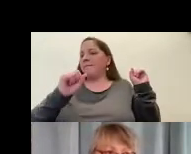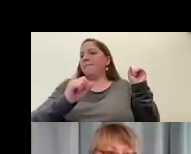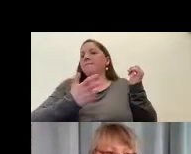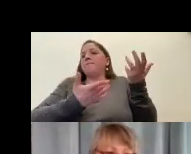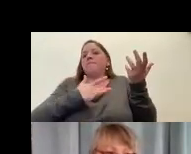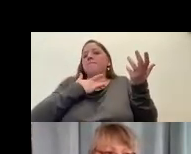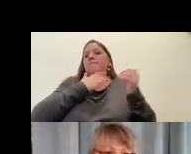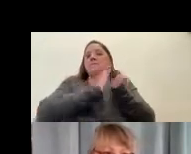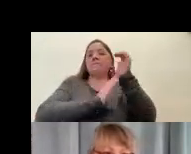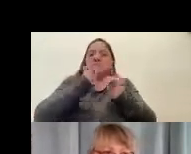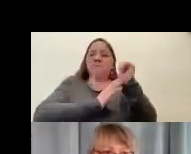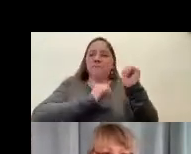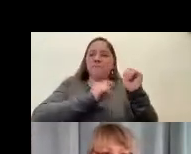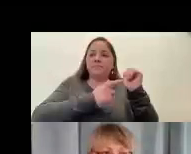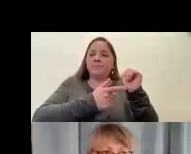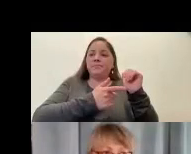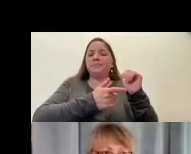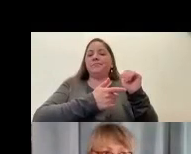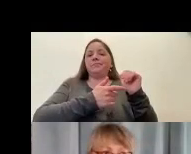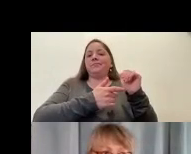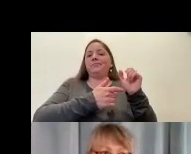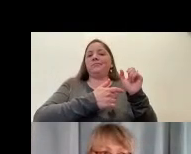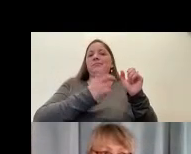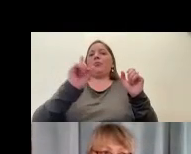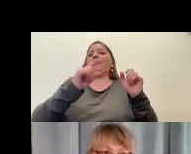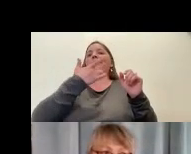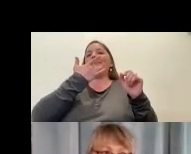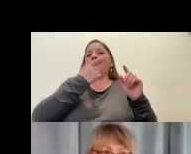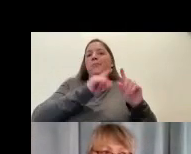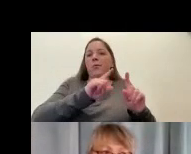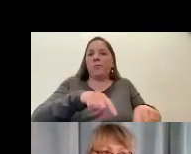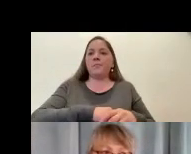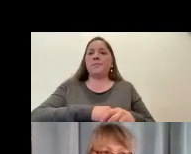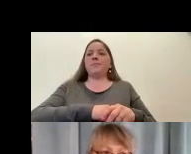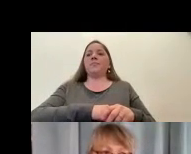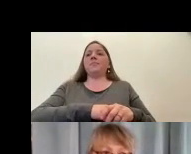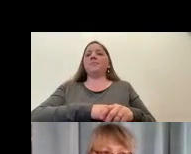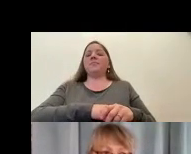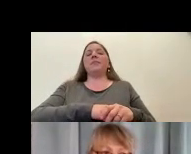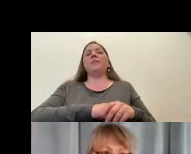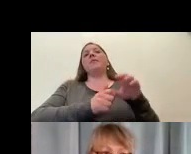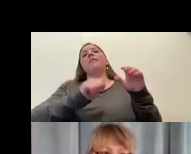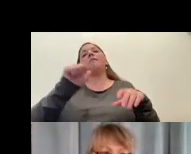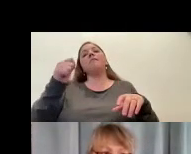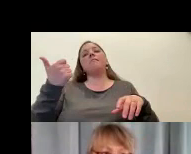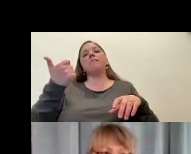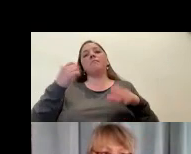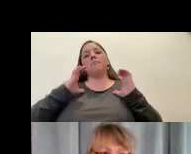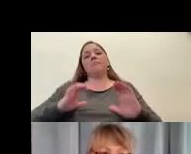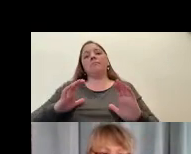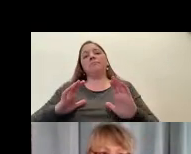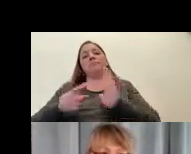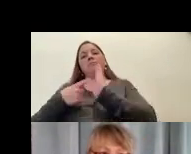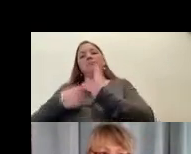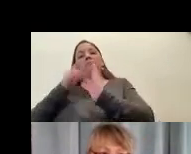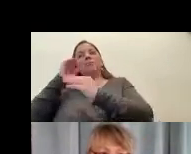just felt comfortable going to wherever they needed to go. And the other side, a lot of our clients, they do